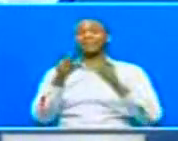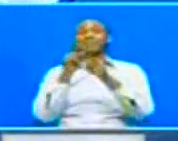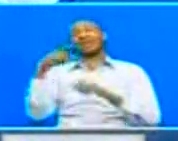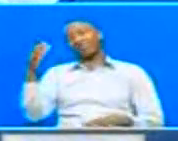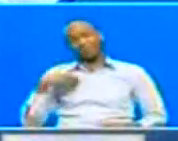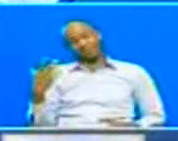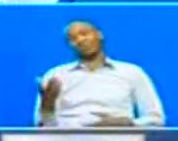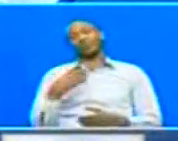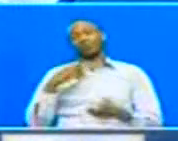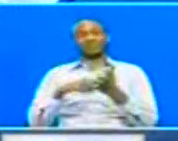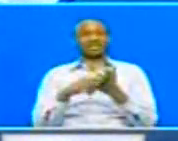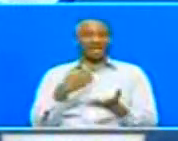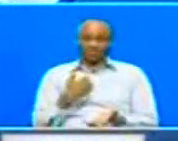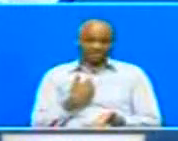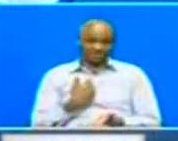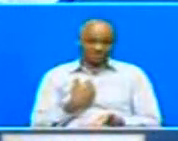three